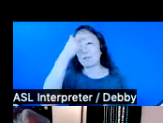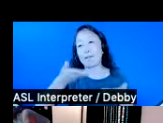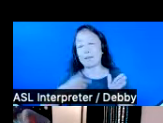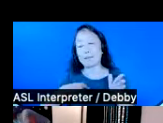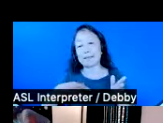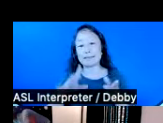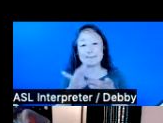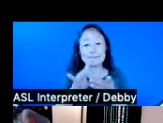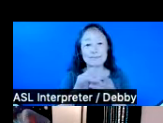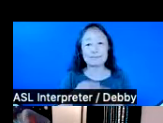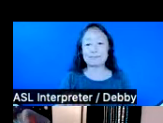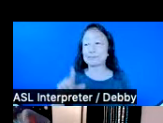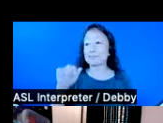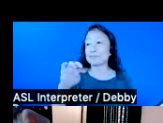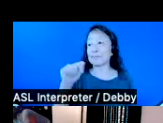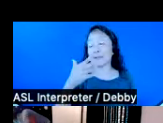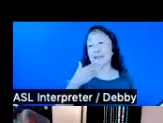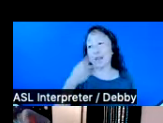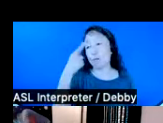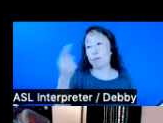Thank you for speaking.